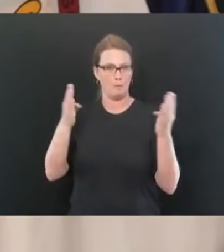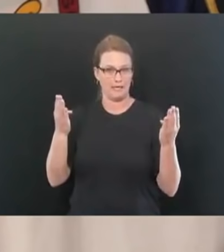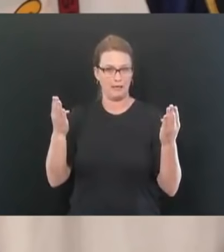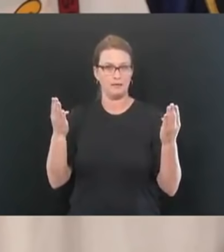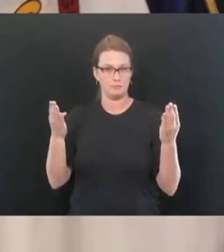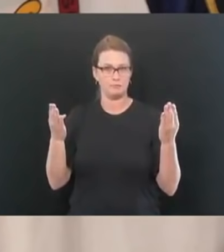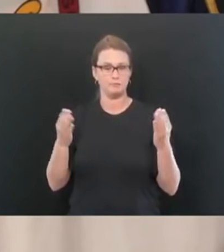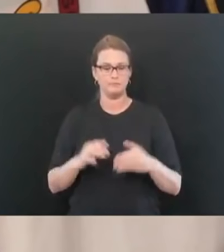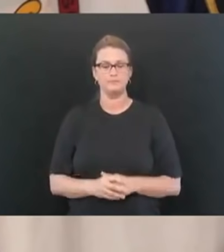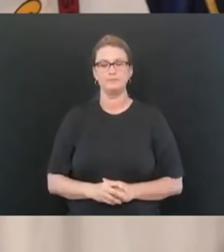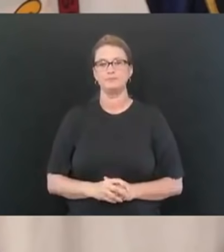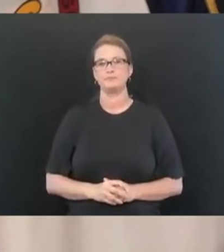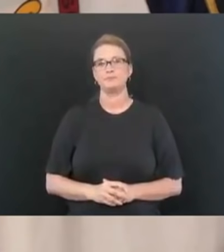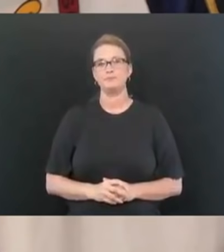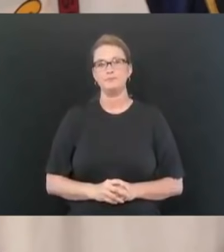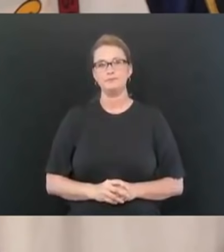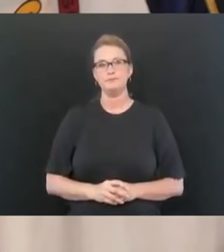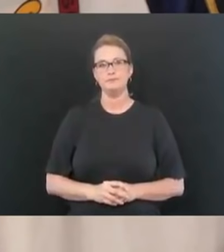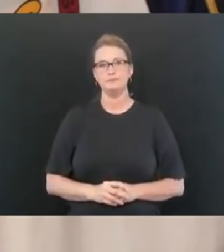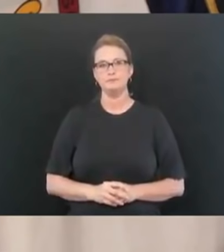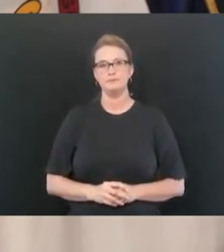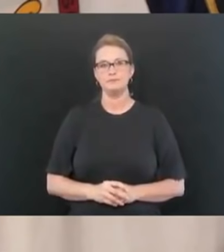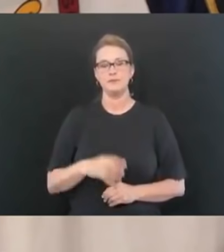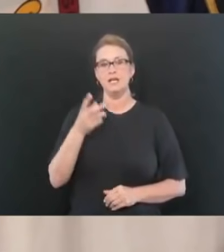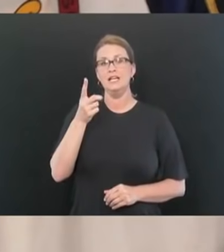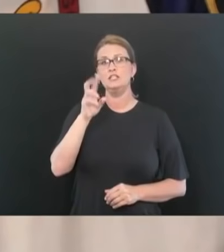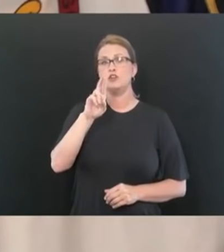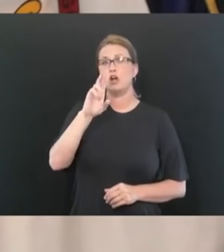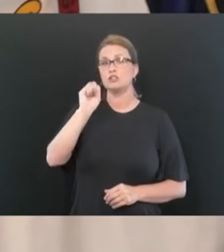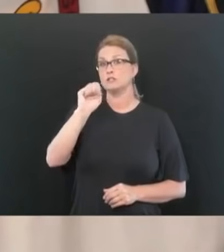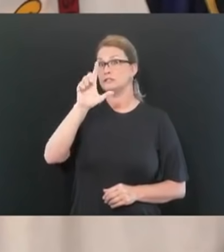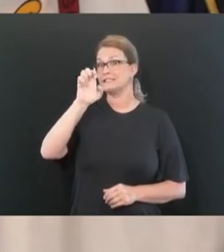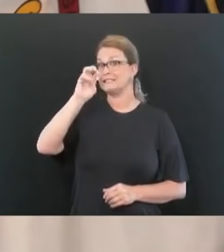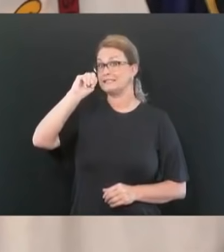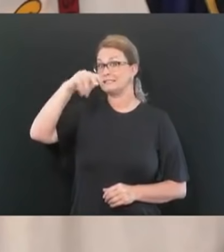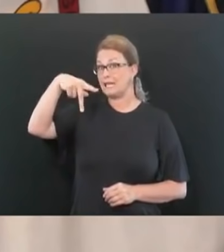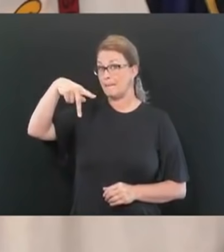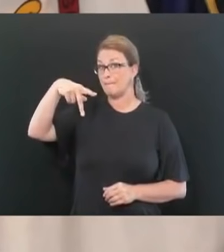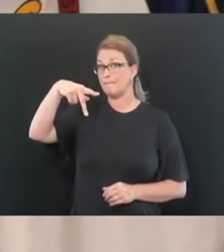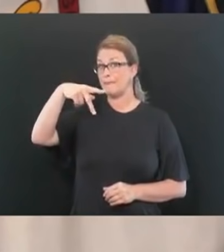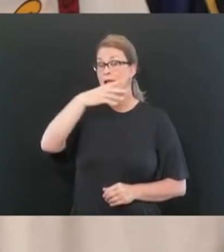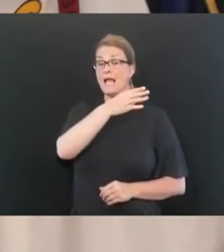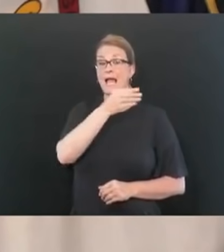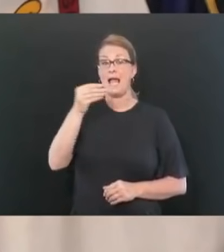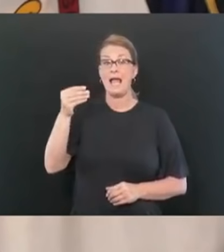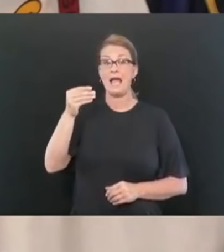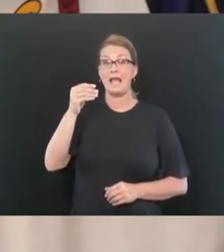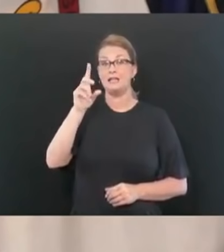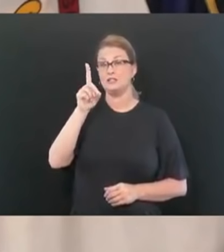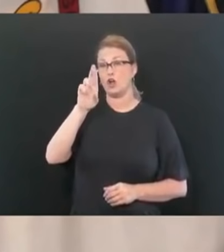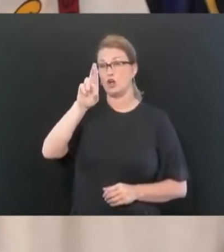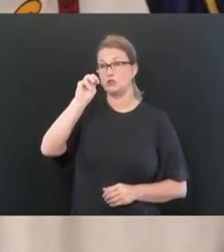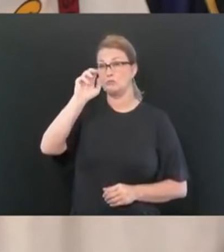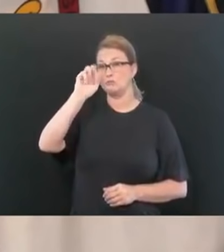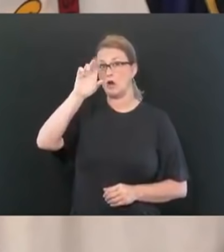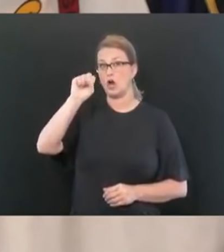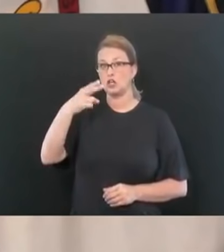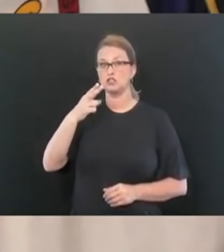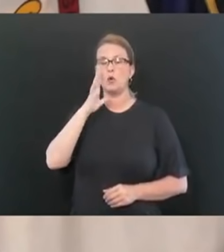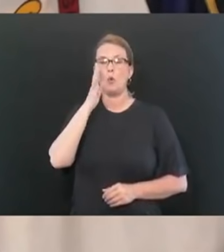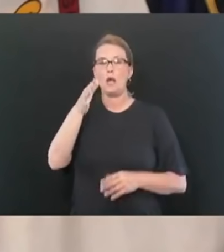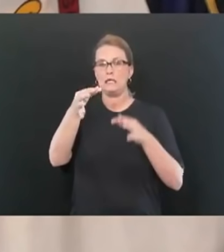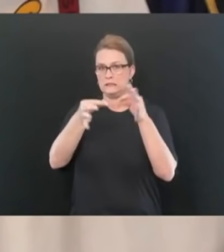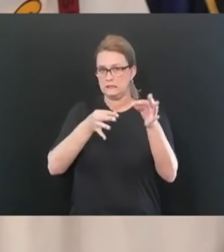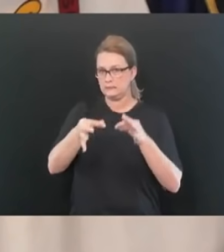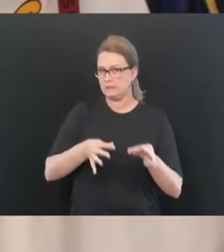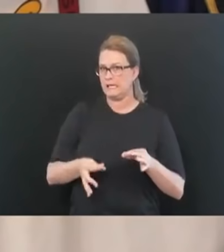In just a few minutes, Dr. Slimp and maybe Dr. Marsh are going to tell you about this, but